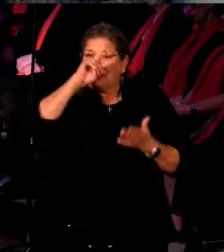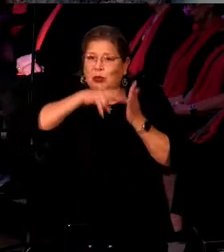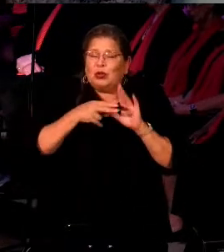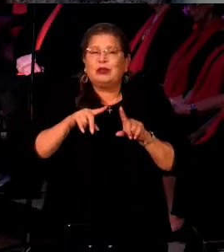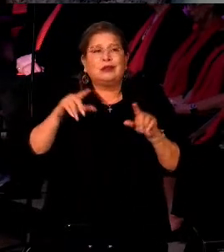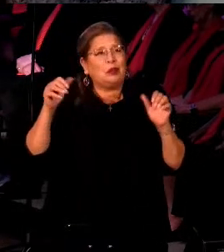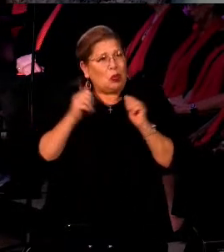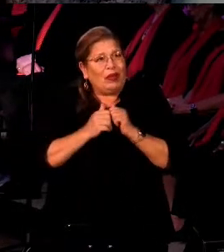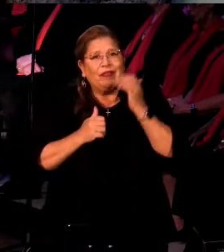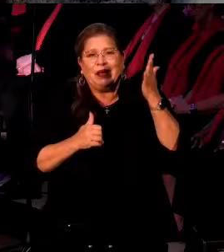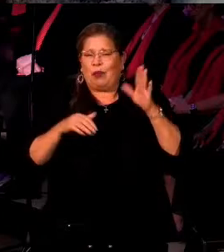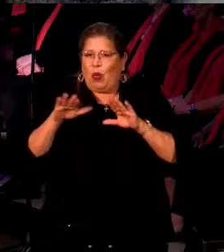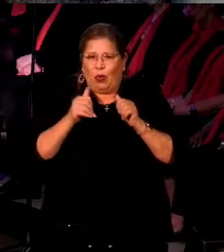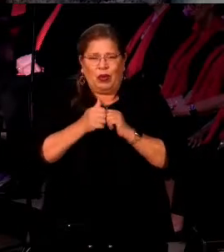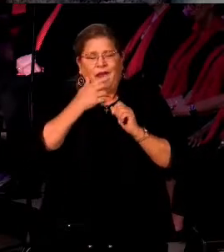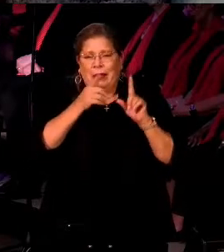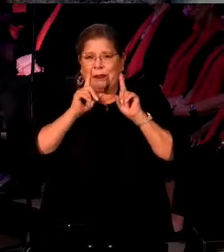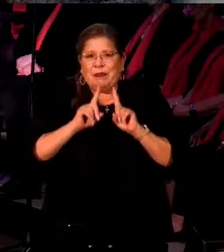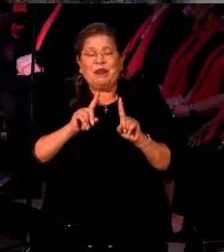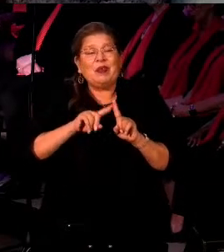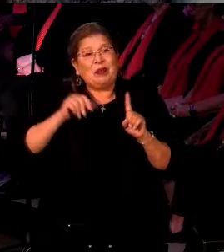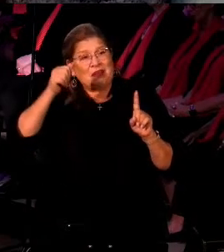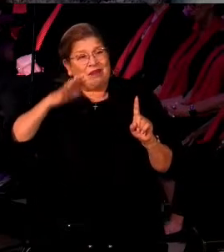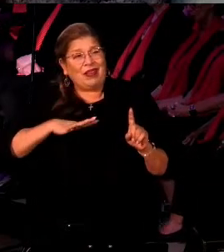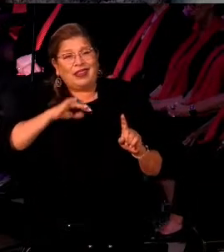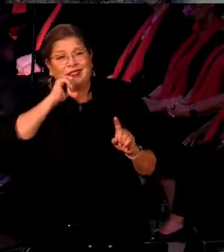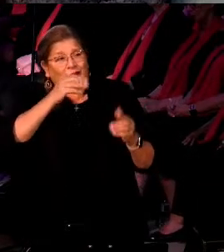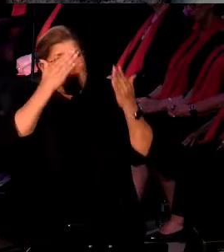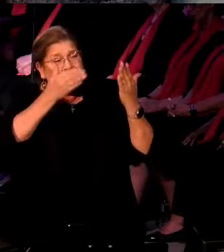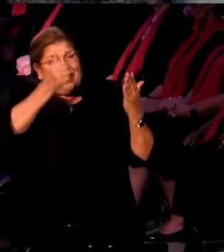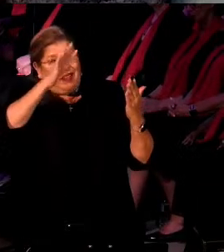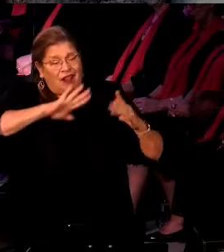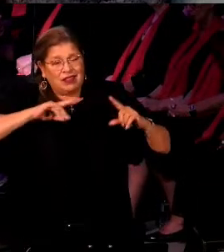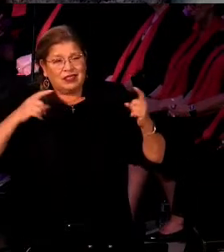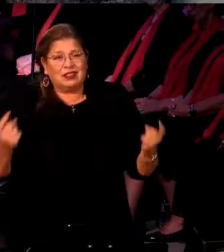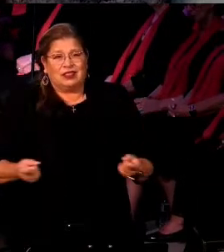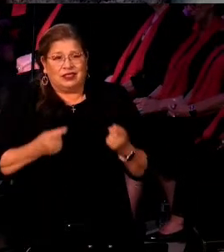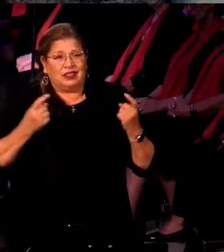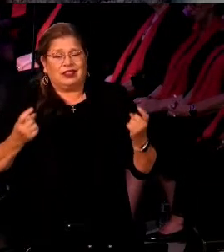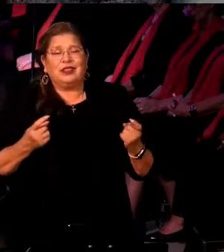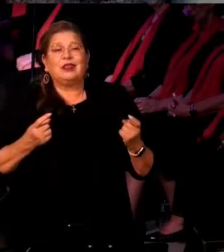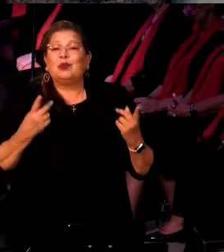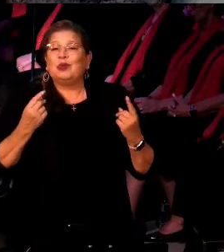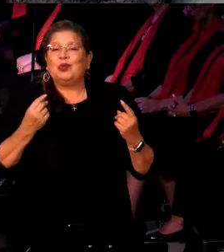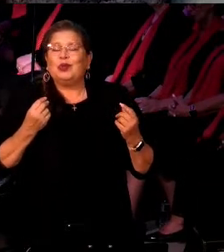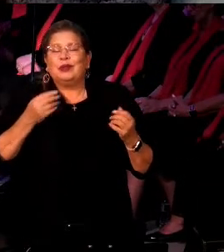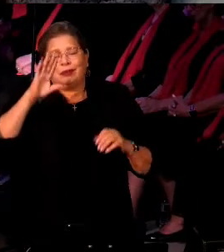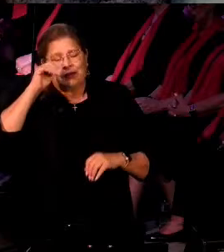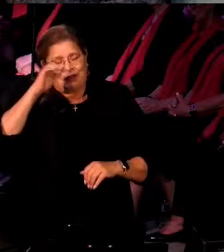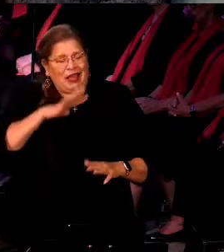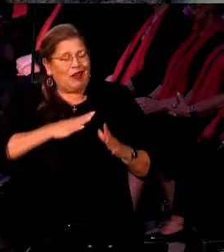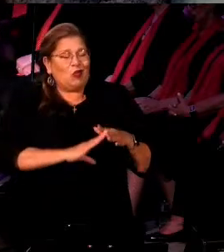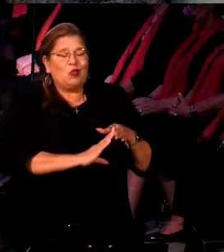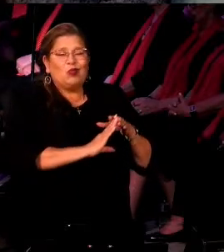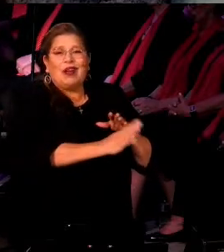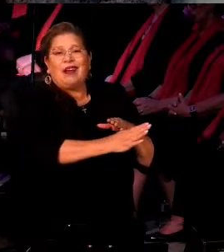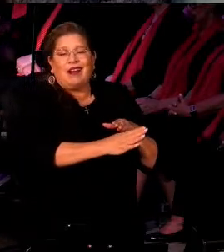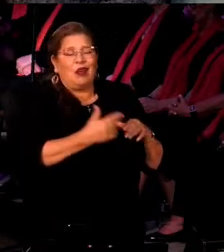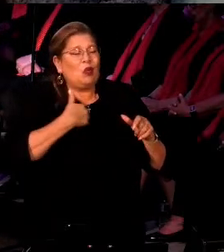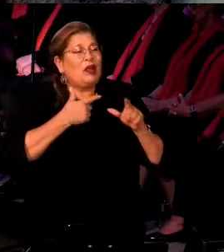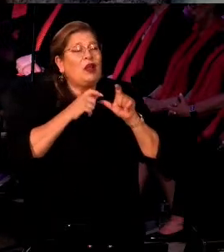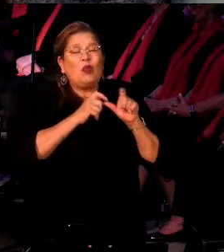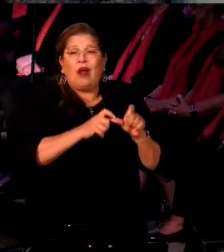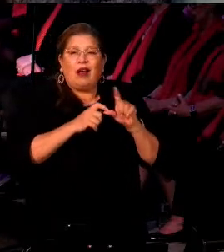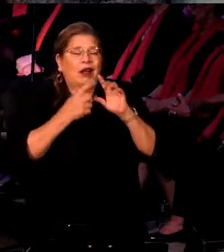him. And when mankind chose to disobey God and sin, he started to run. We ran and we tried